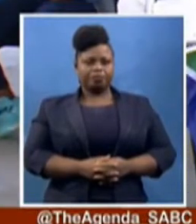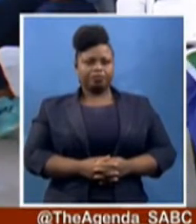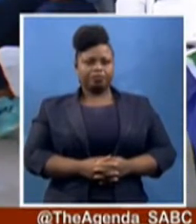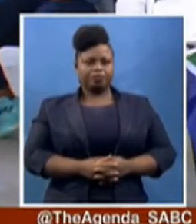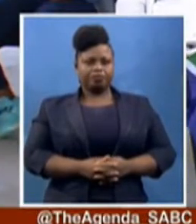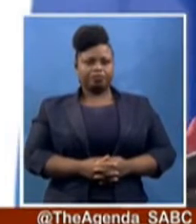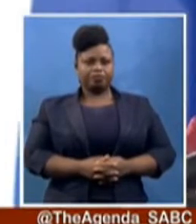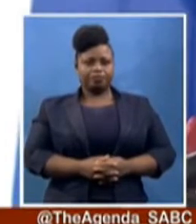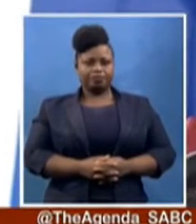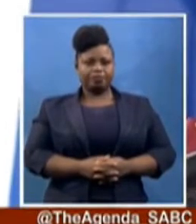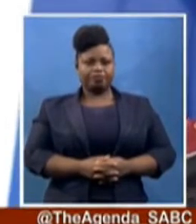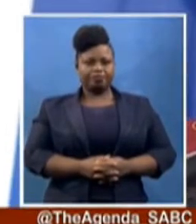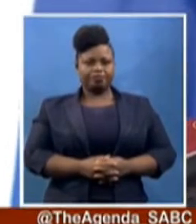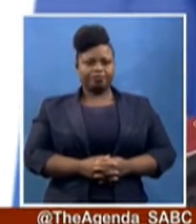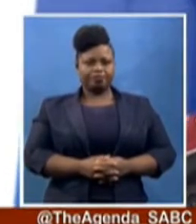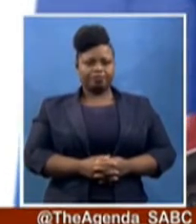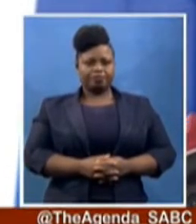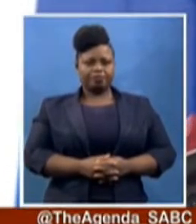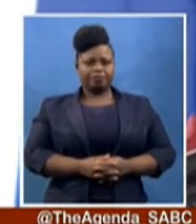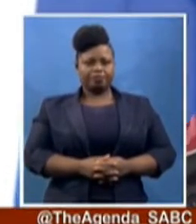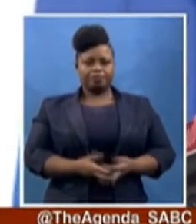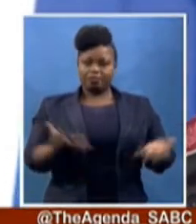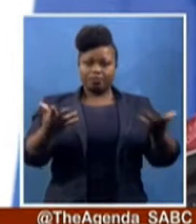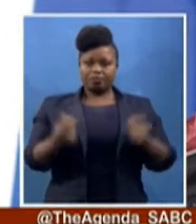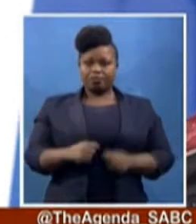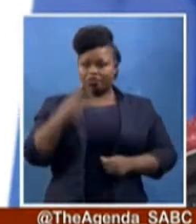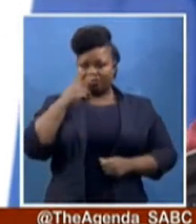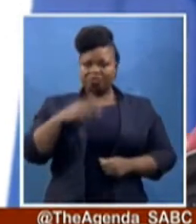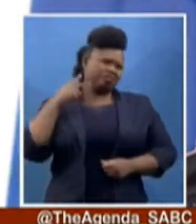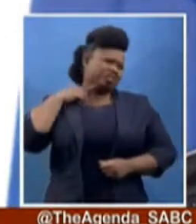How bana limphoqela njani?